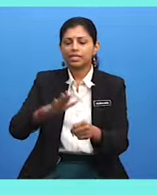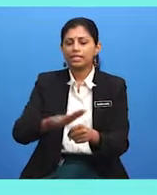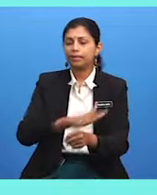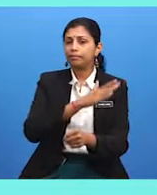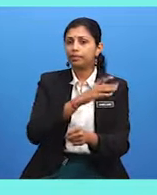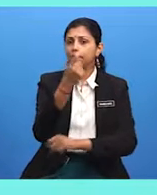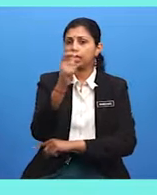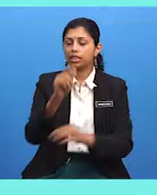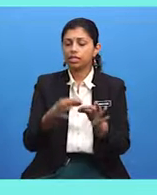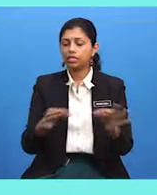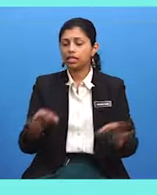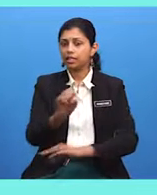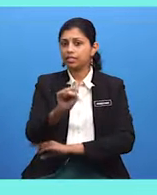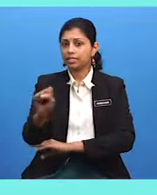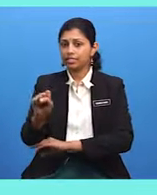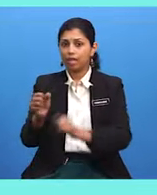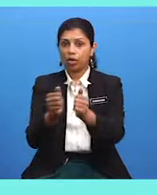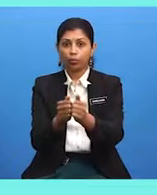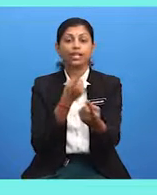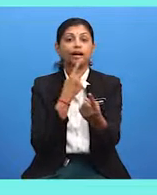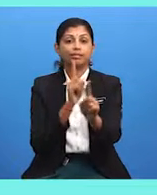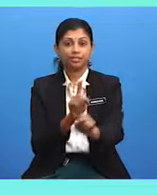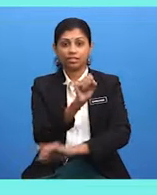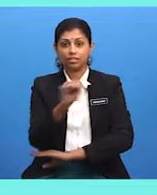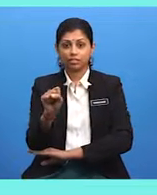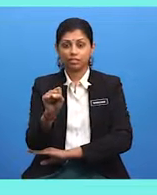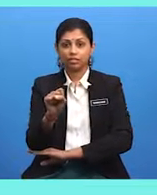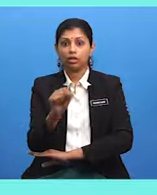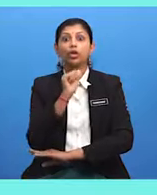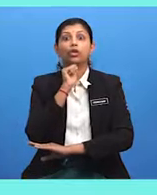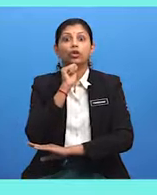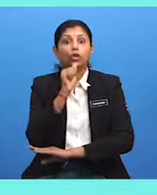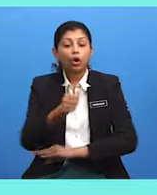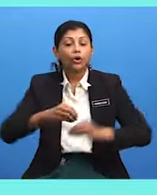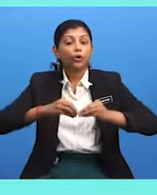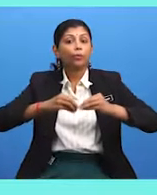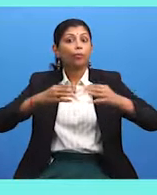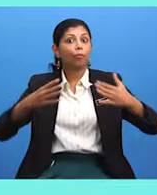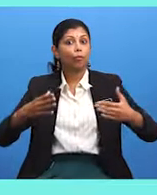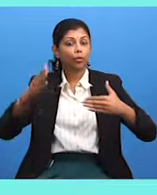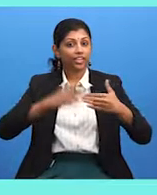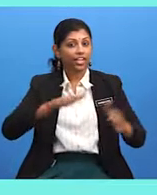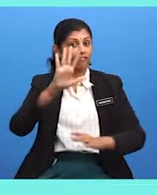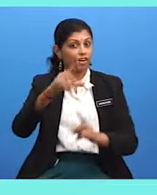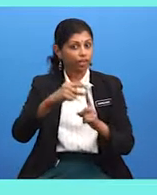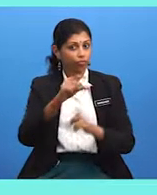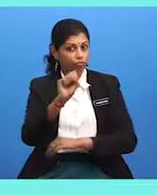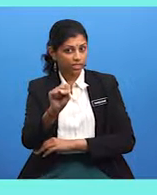complete these sentences with answers of not more than 5